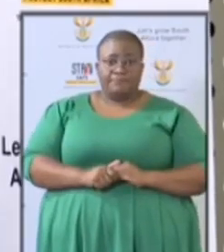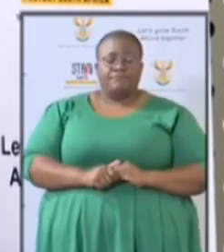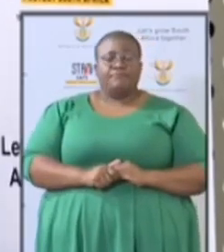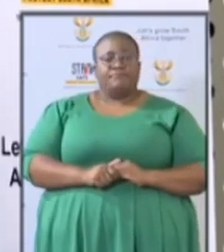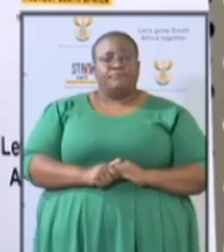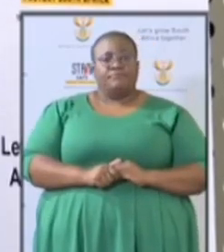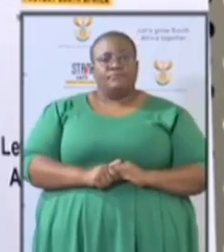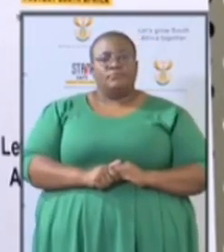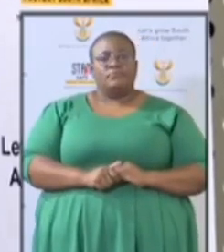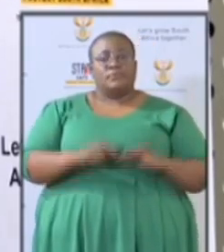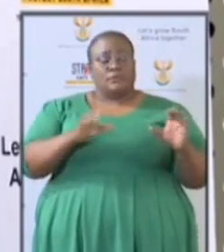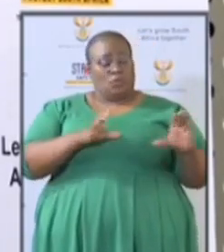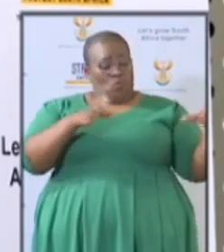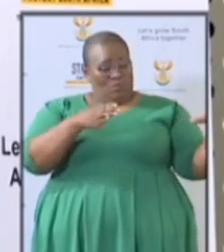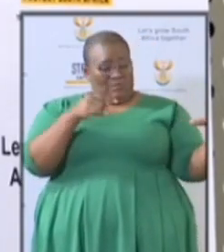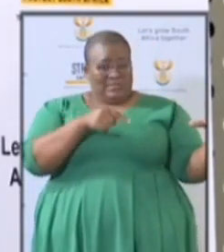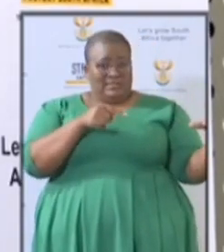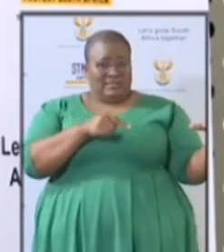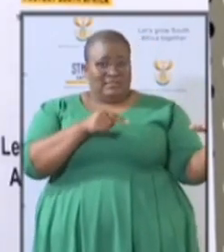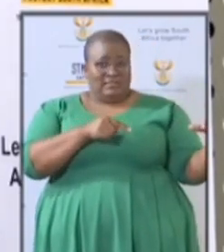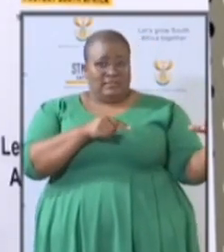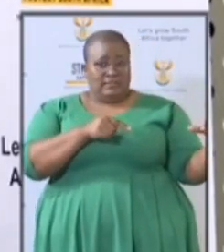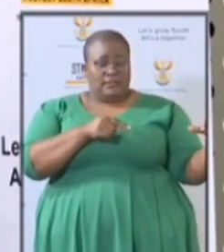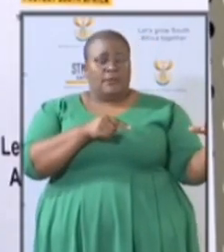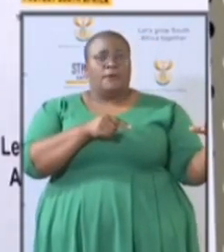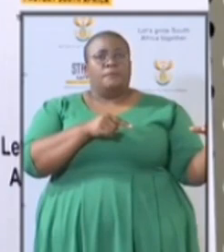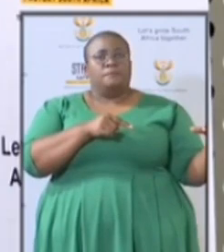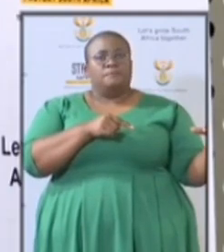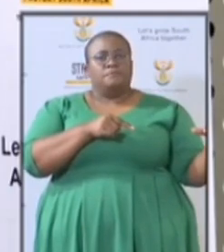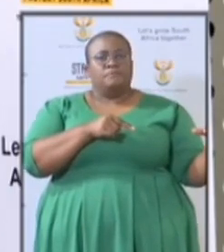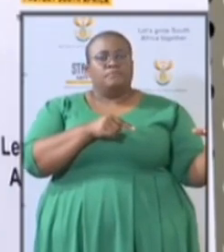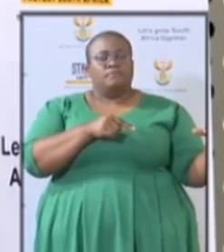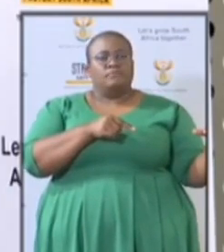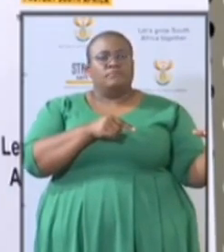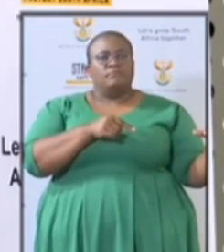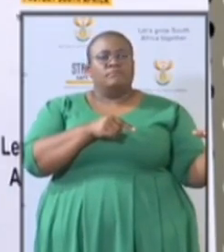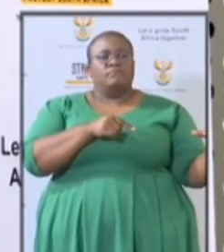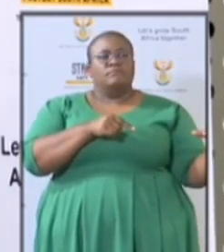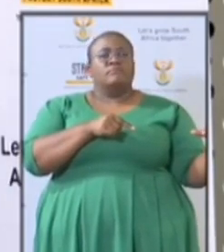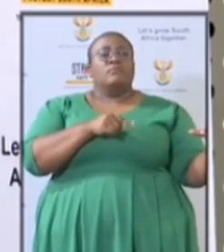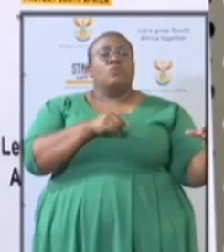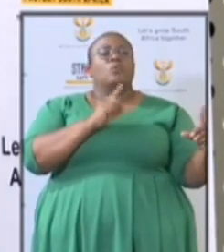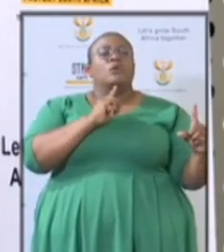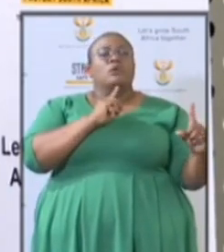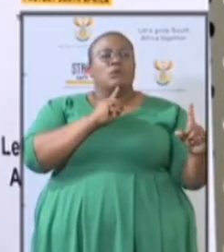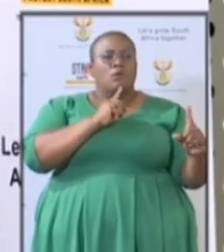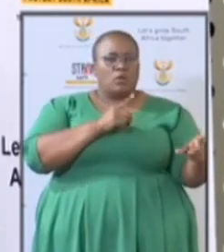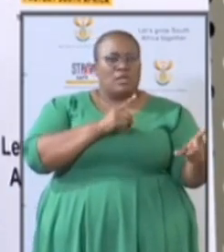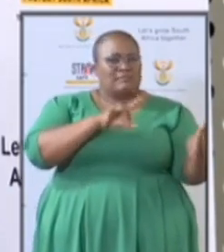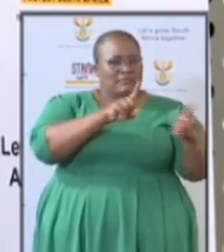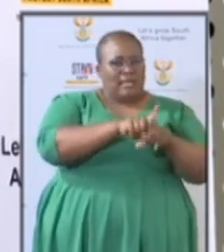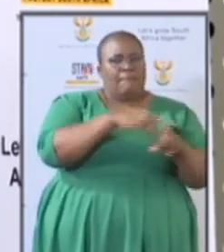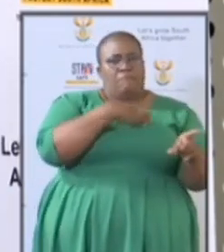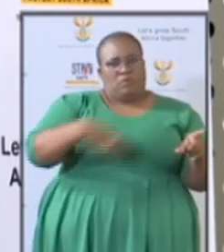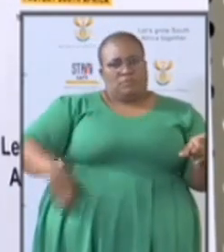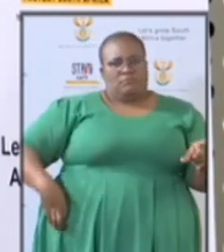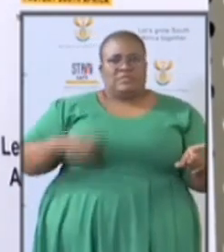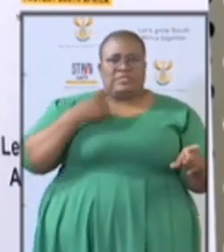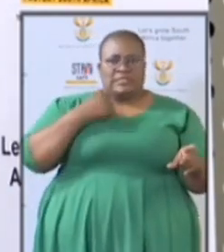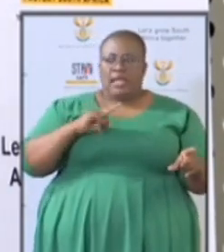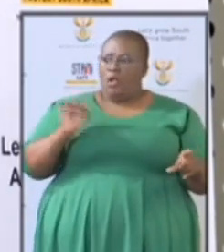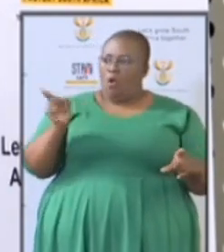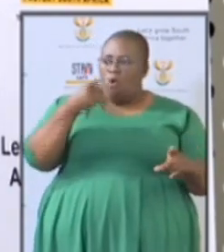The committee is going to order, as the President has already done, all government